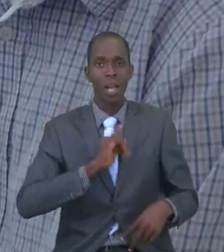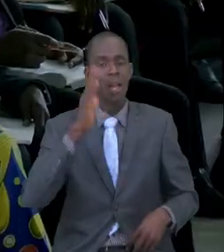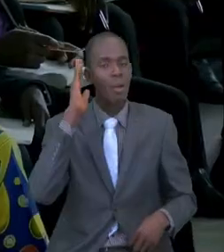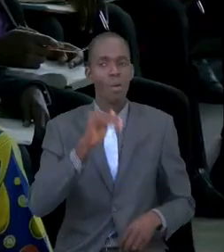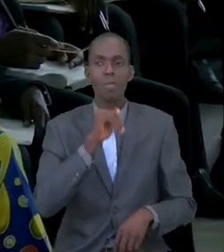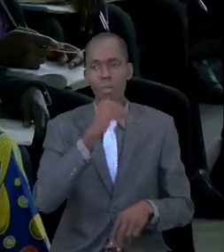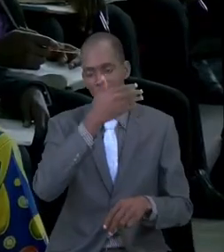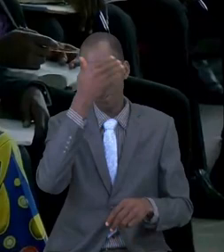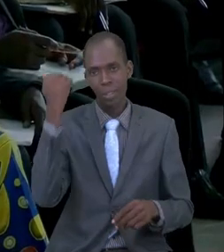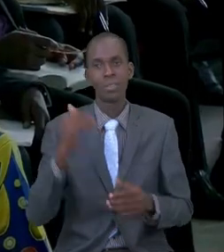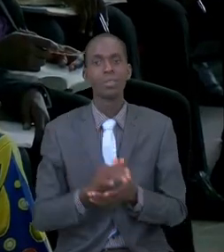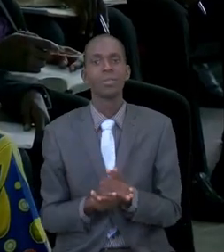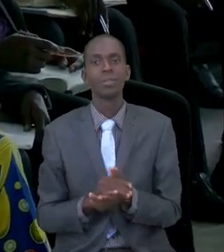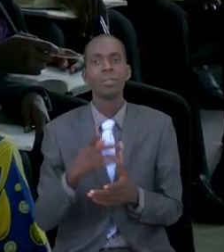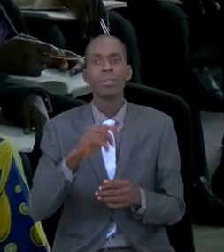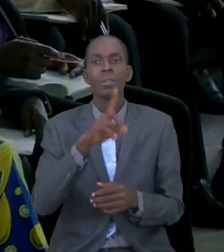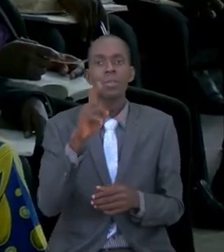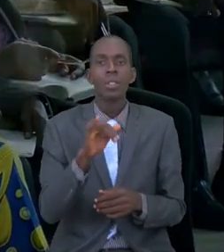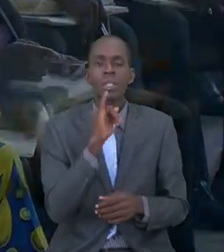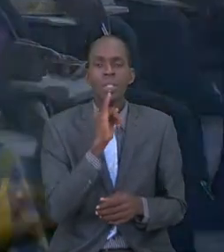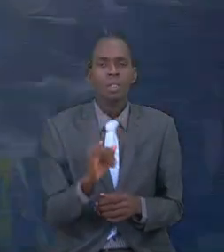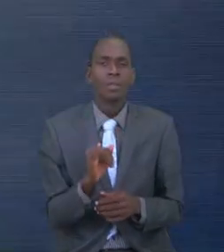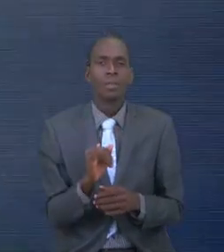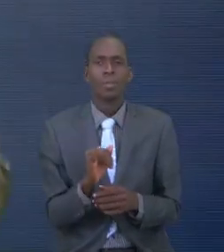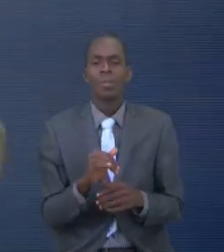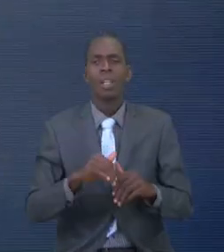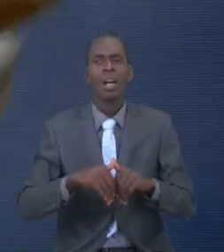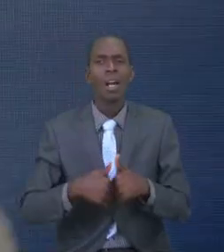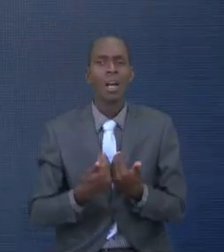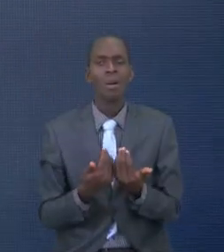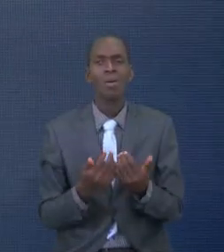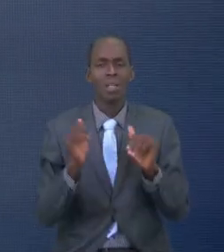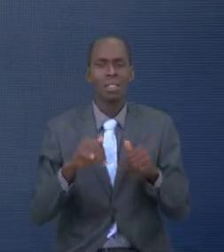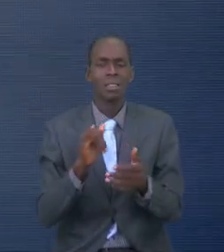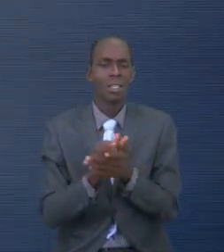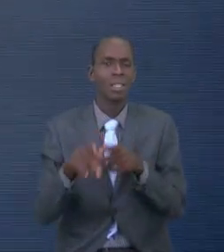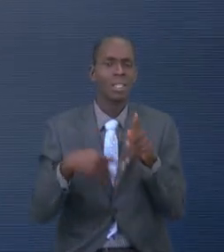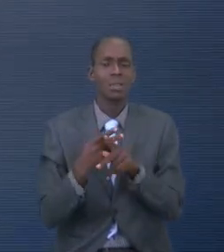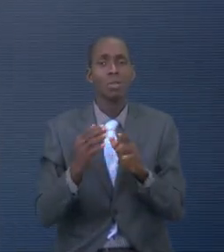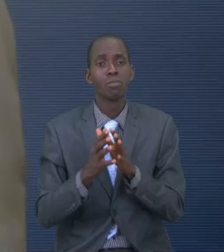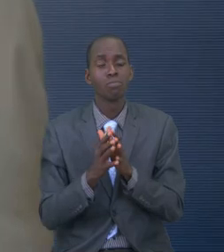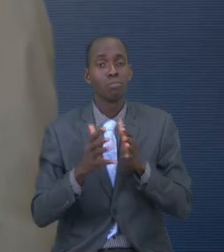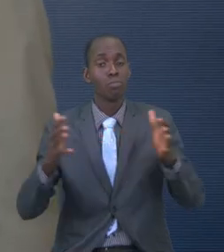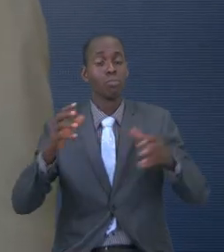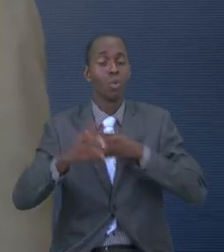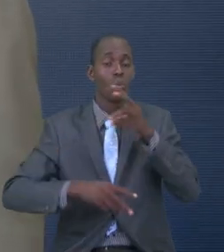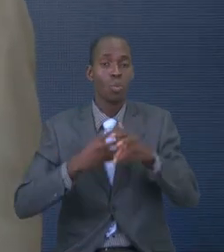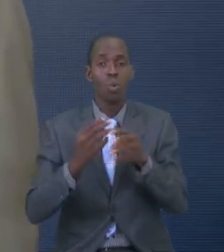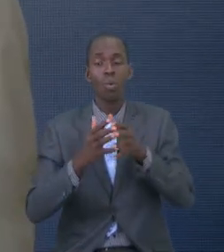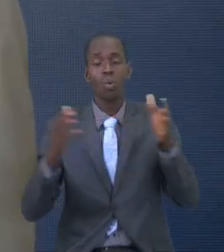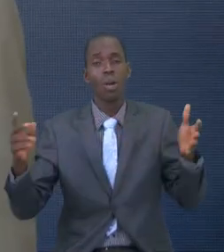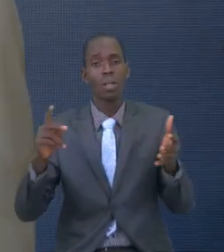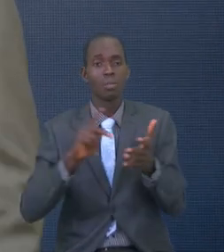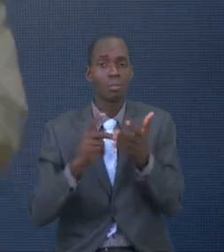forget. The question is, after such a revival, national revival, what should I